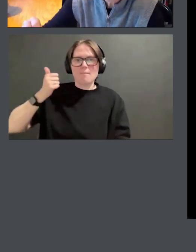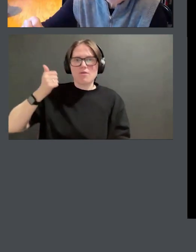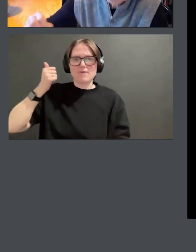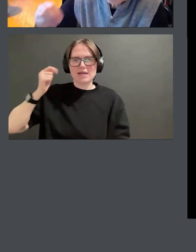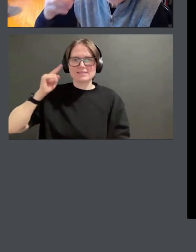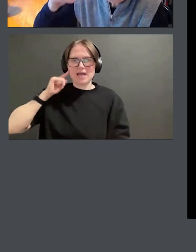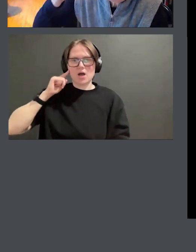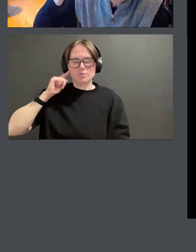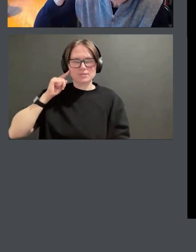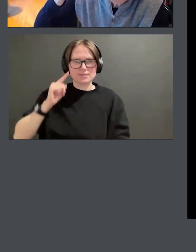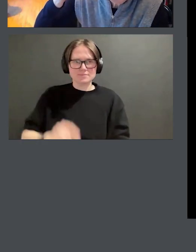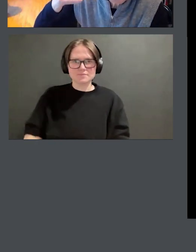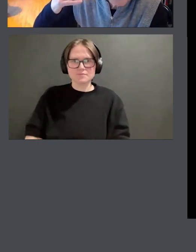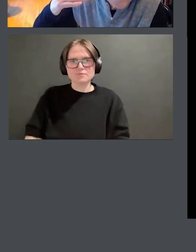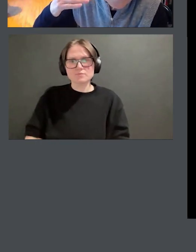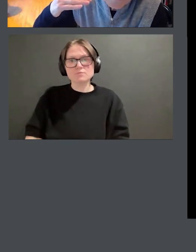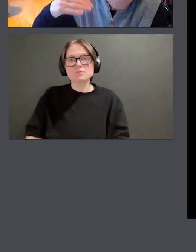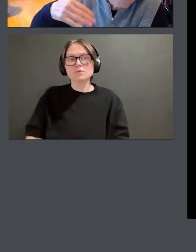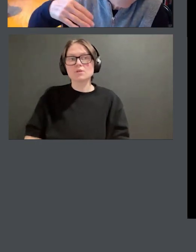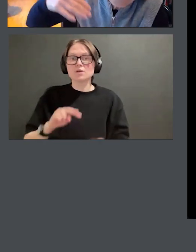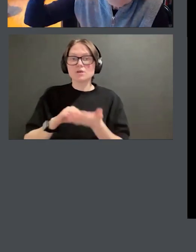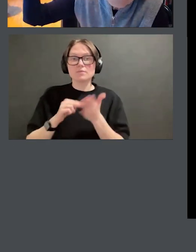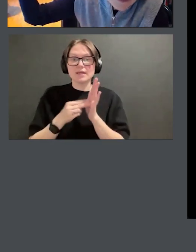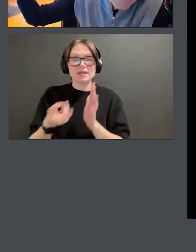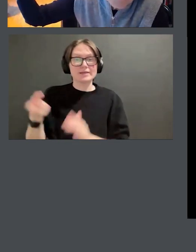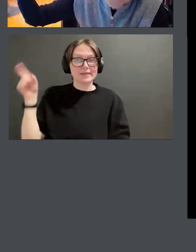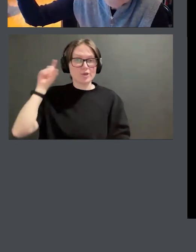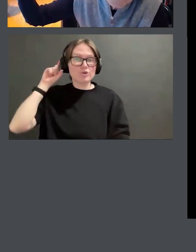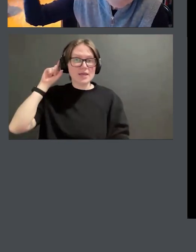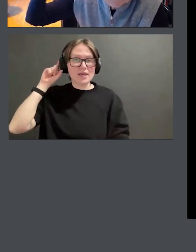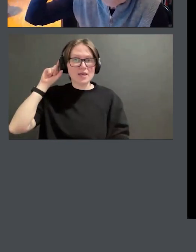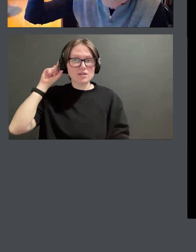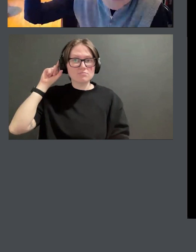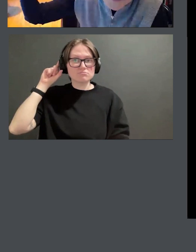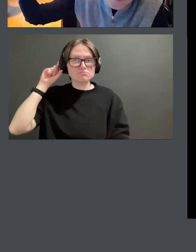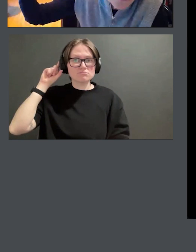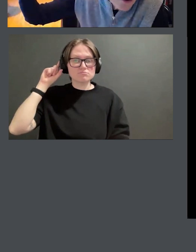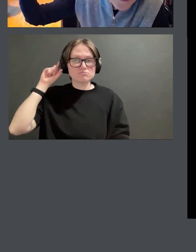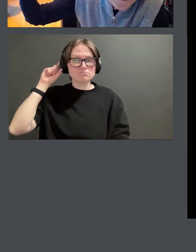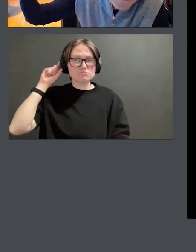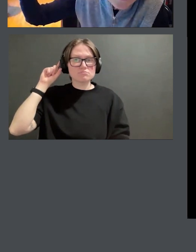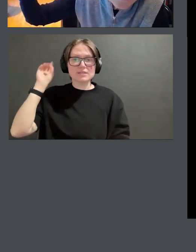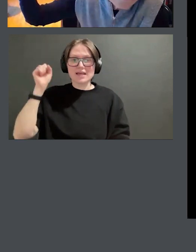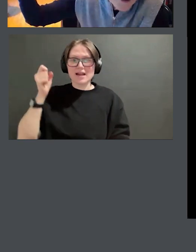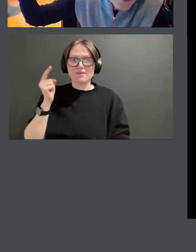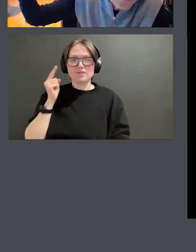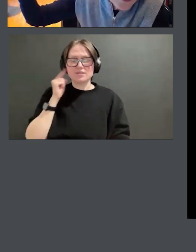other words, a hearing aid can make the